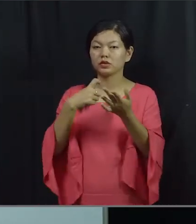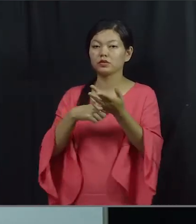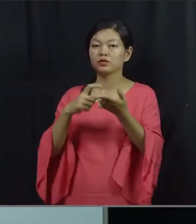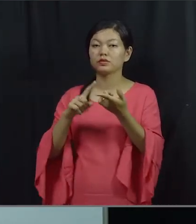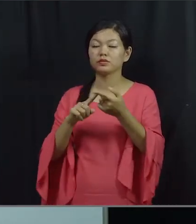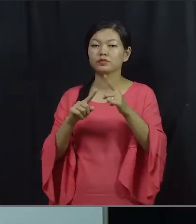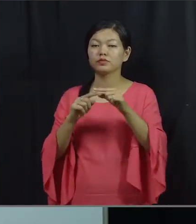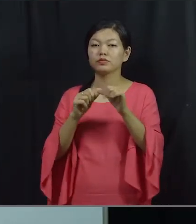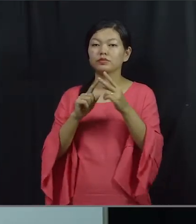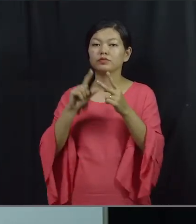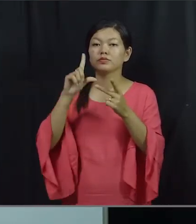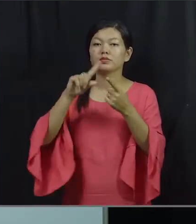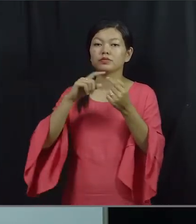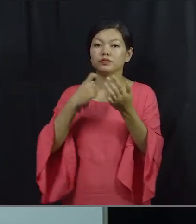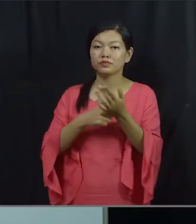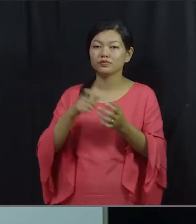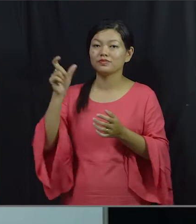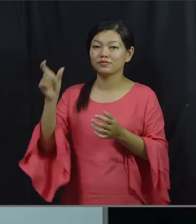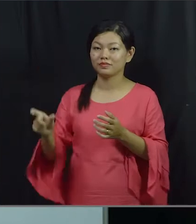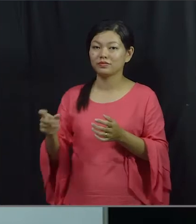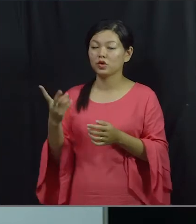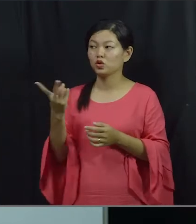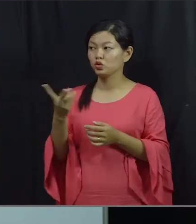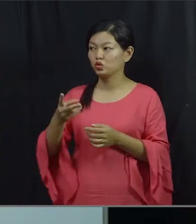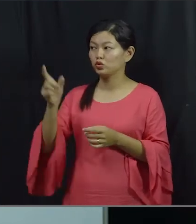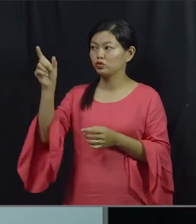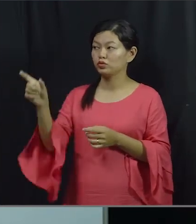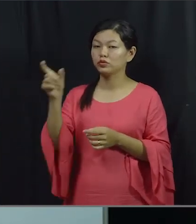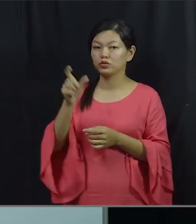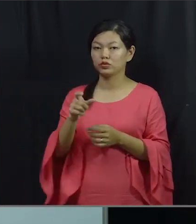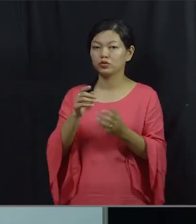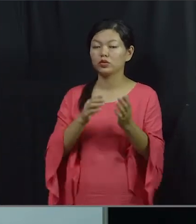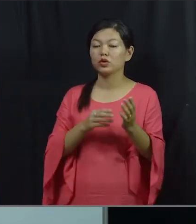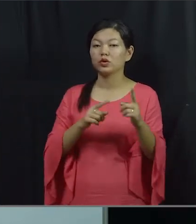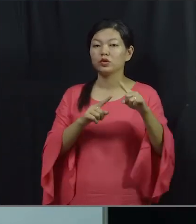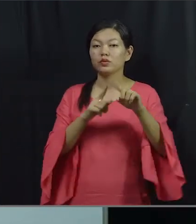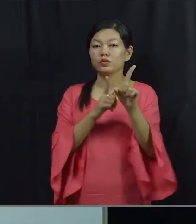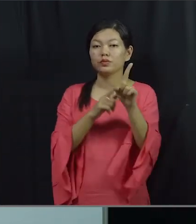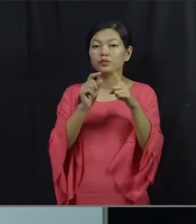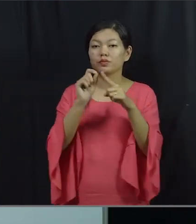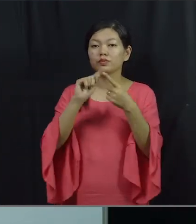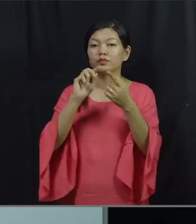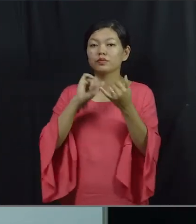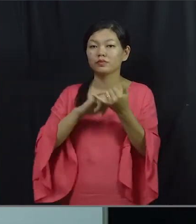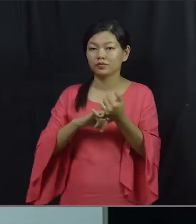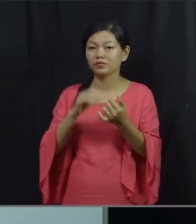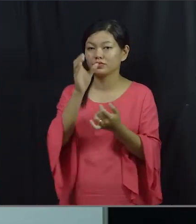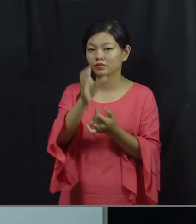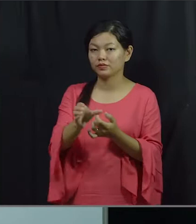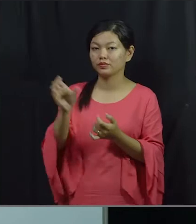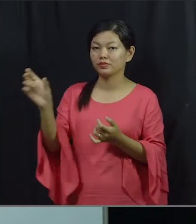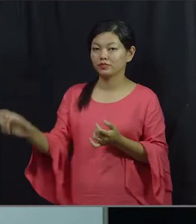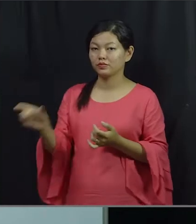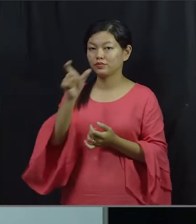see, the producer used to produce goods, isn't that? And that goods has to reach